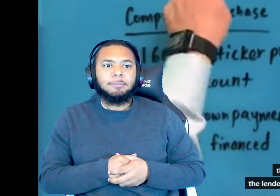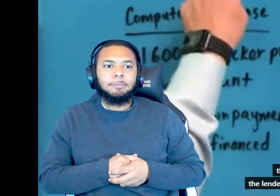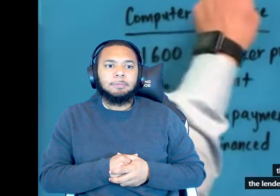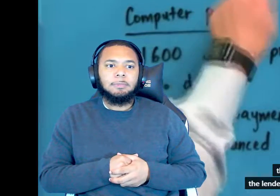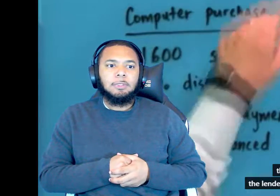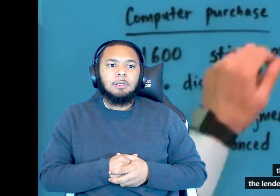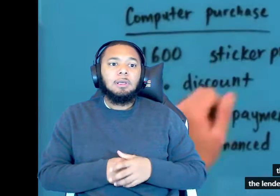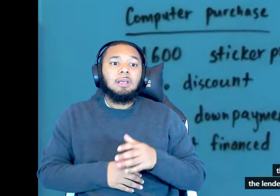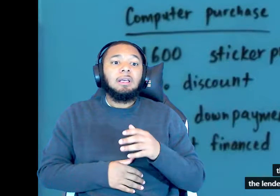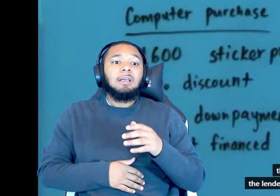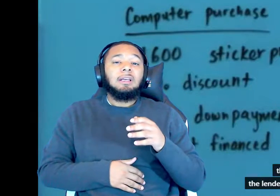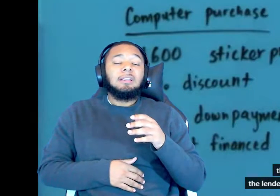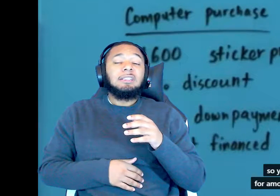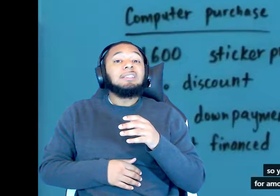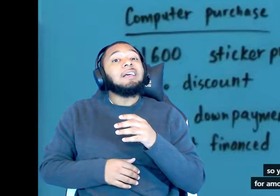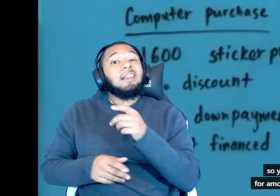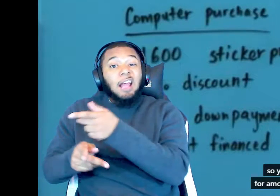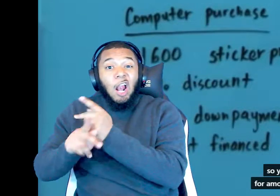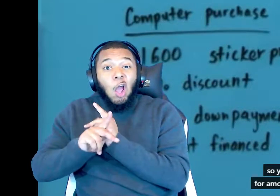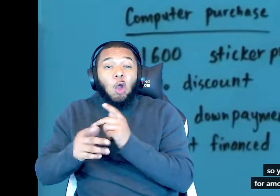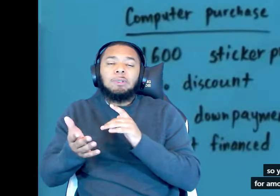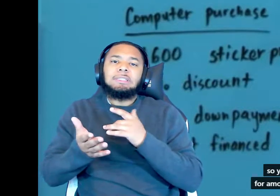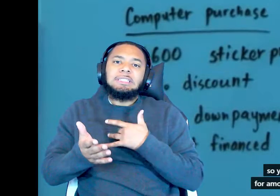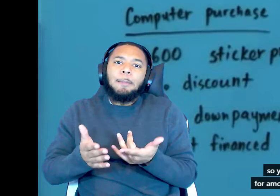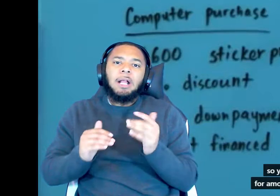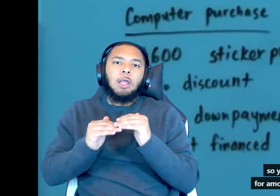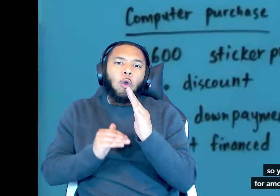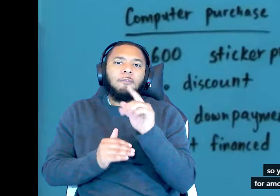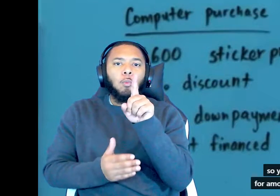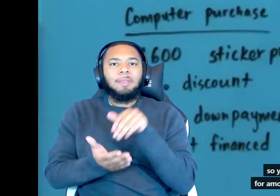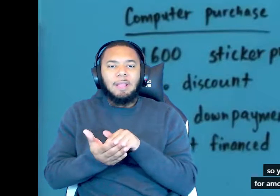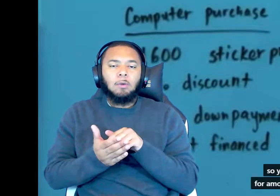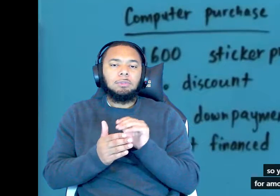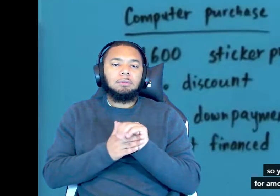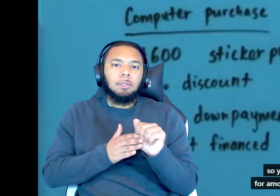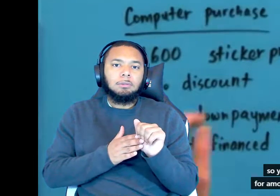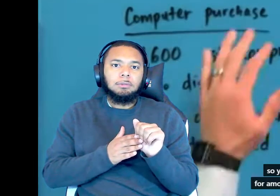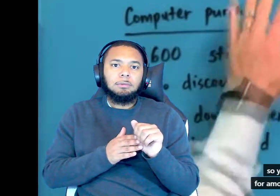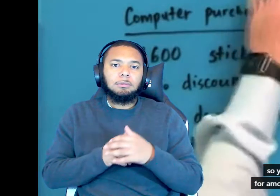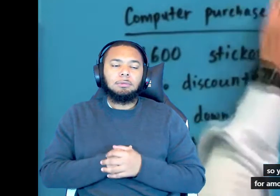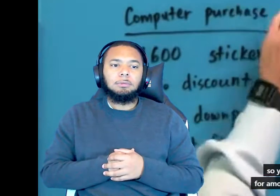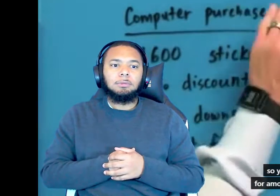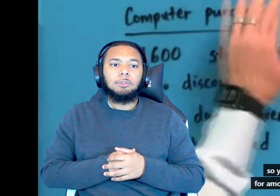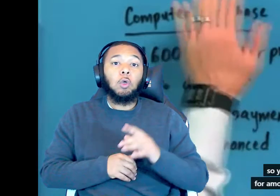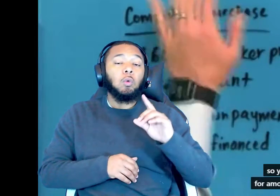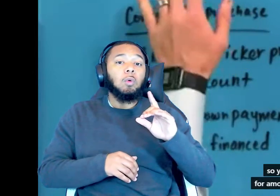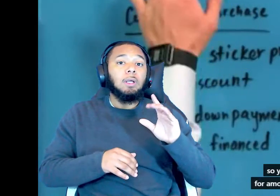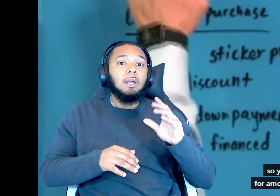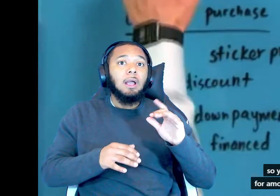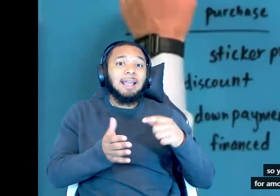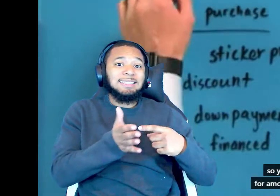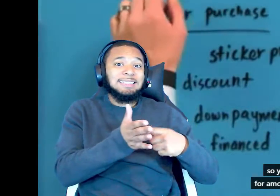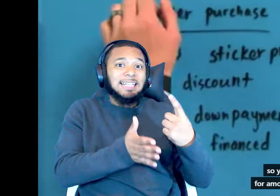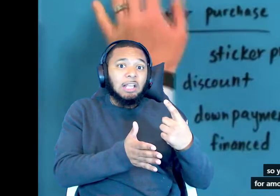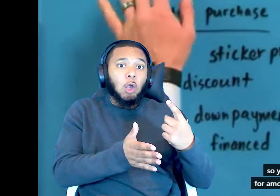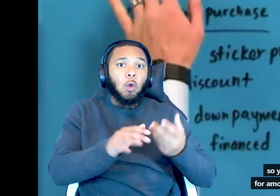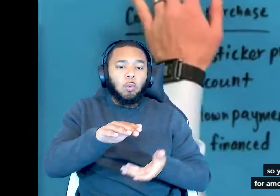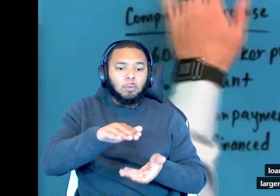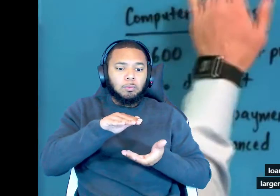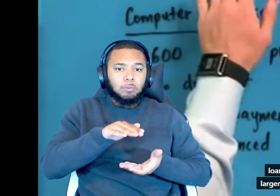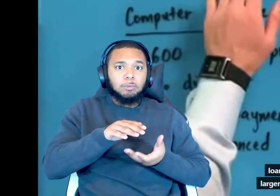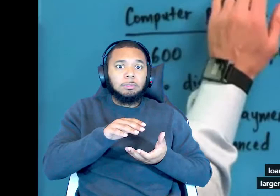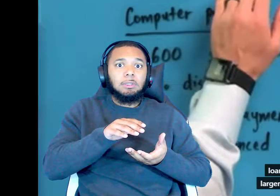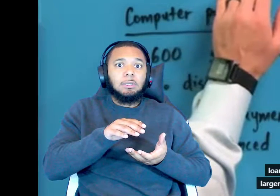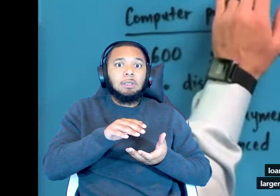These are typically larger amounts, so you'd use a single payment loan for amounts less than $1,000. For